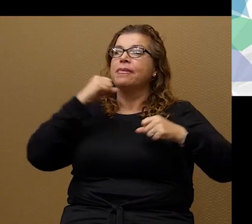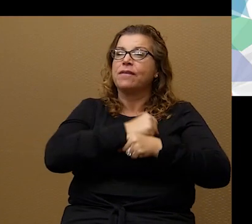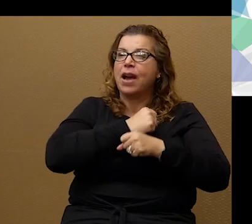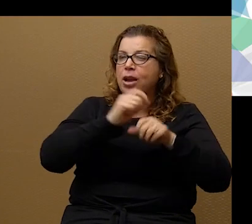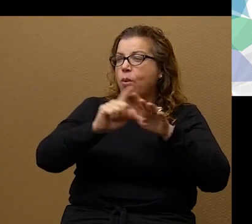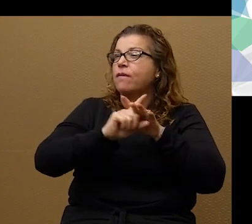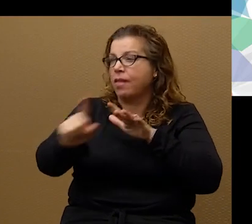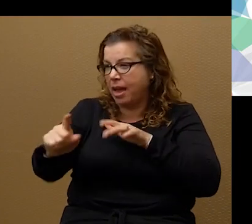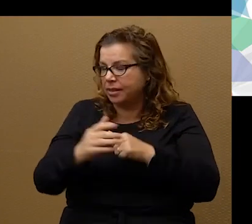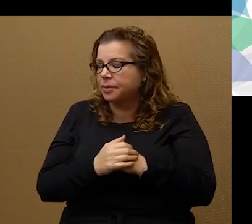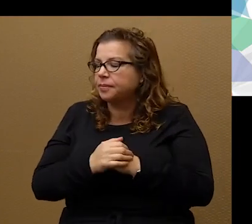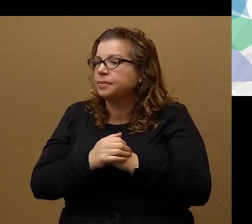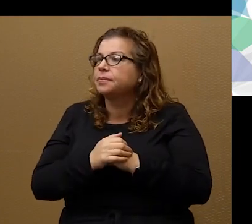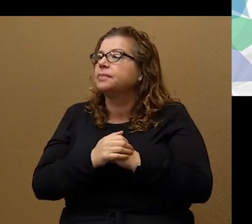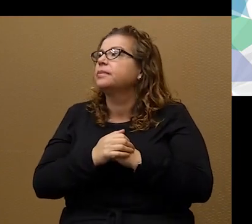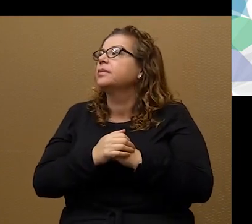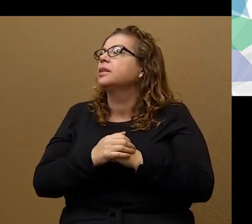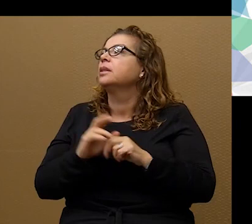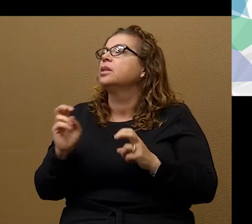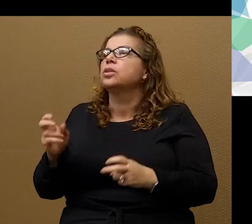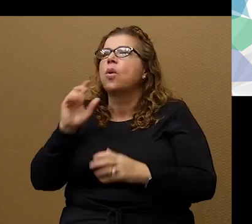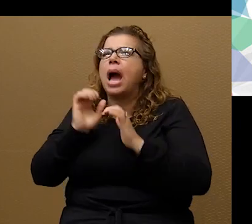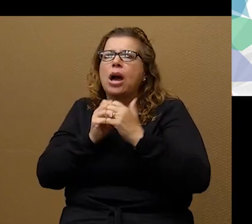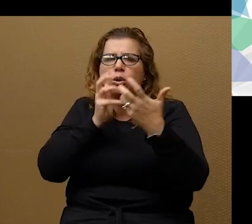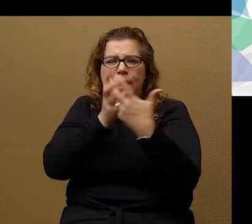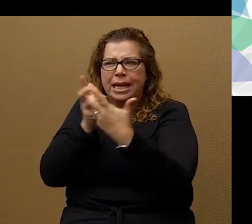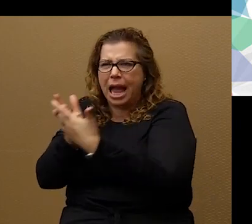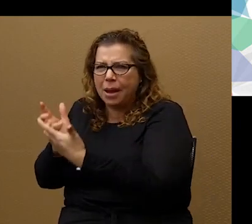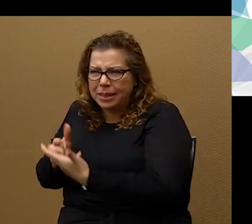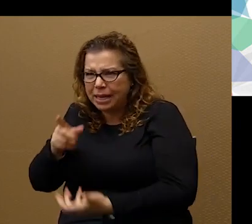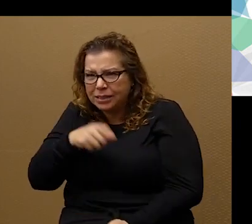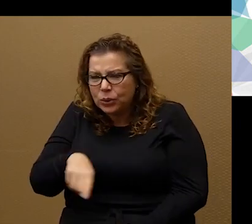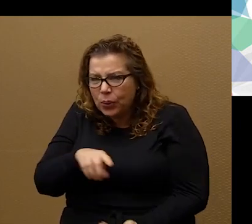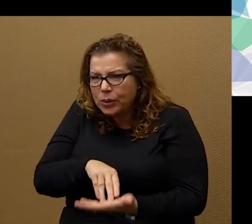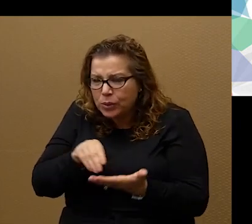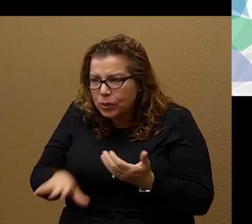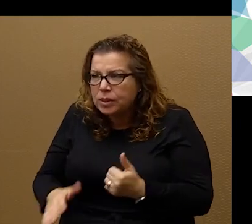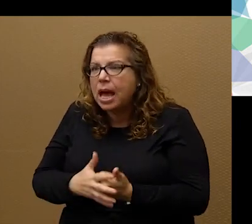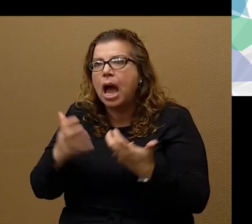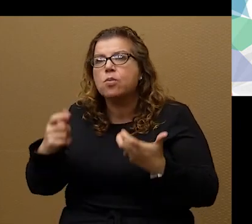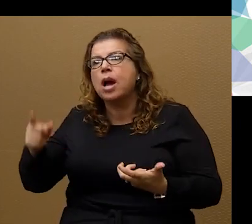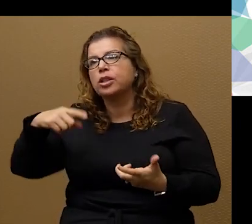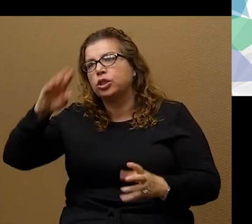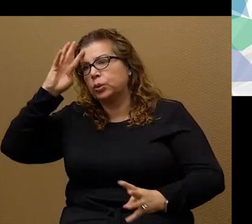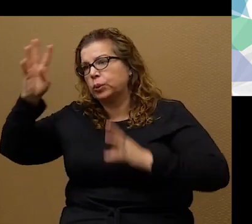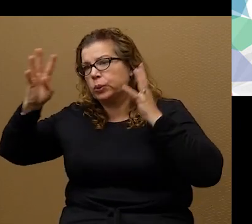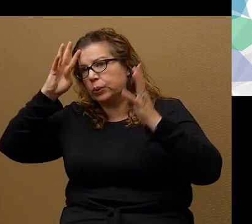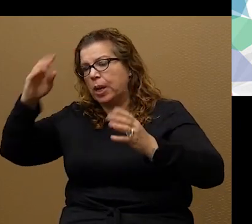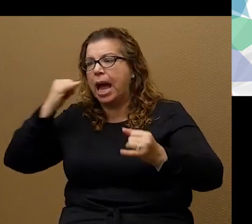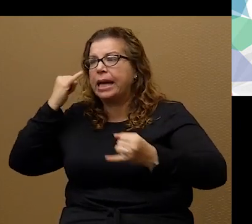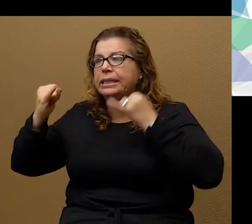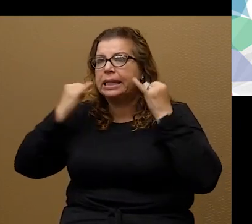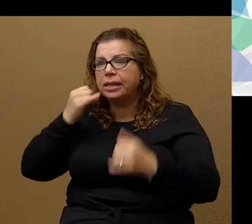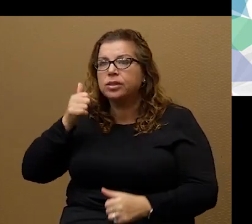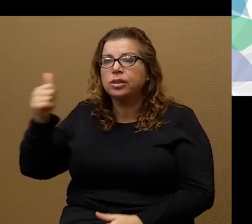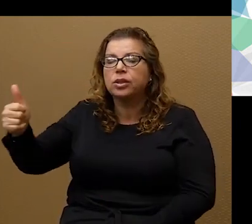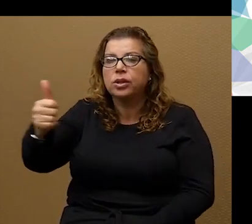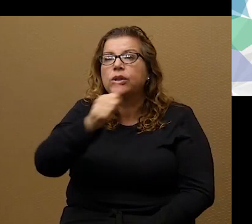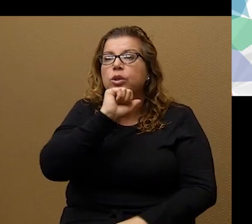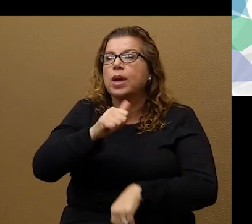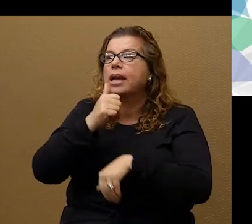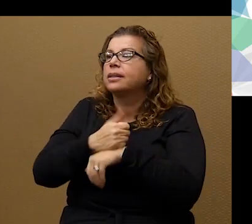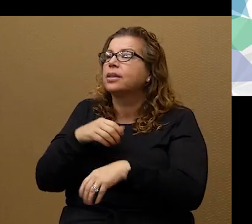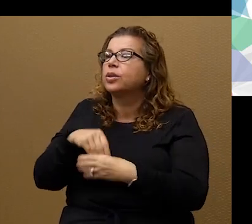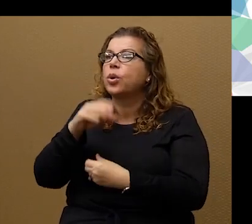So accommodating these students. Okay, I want you to think of ideas that you can do on your own, but now